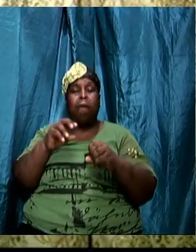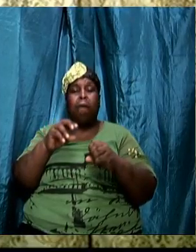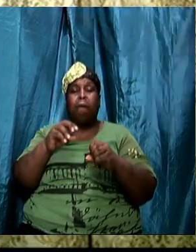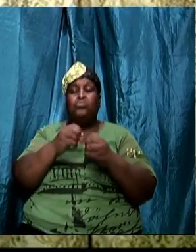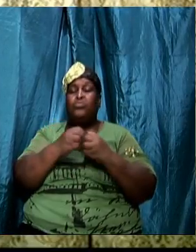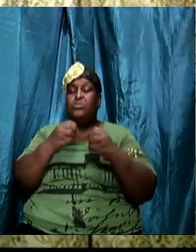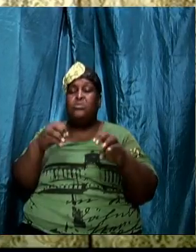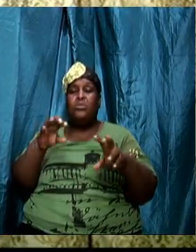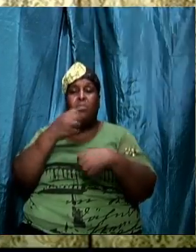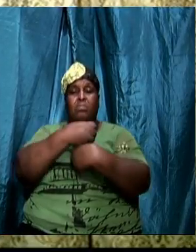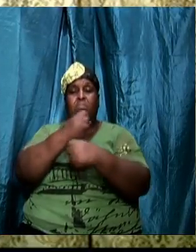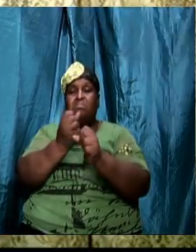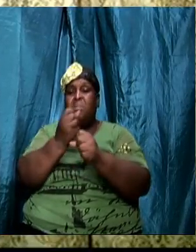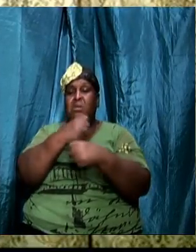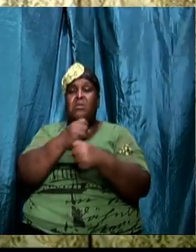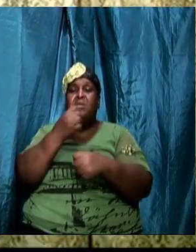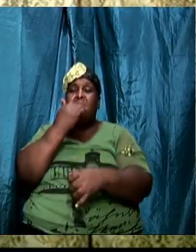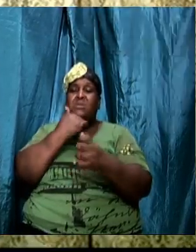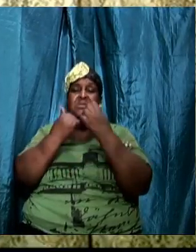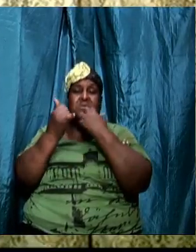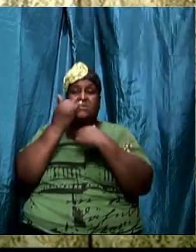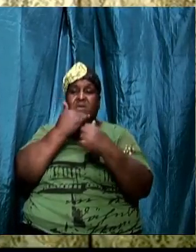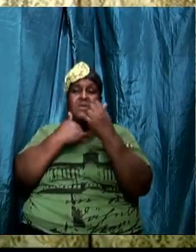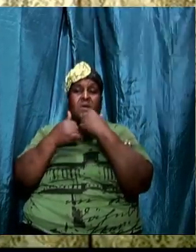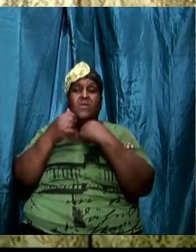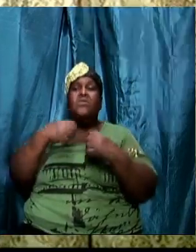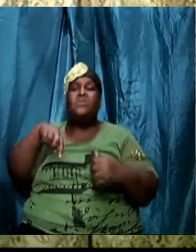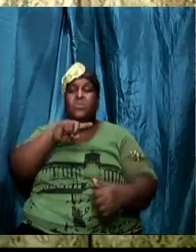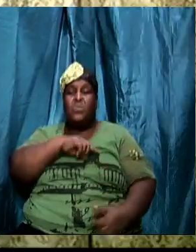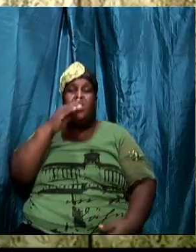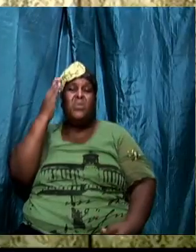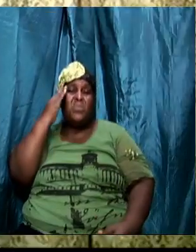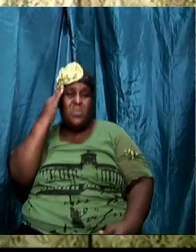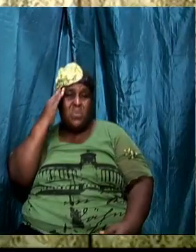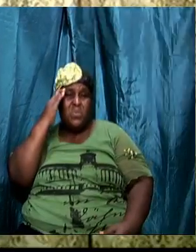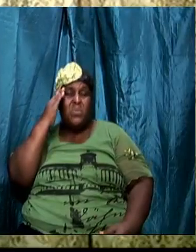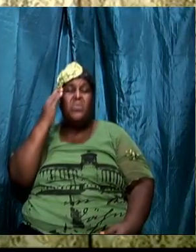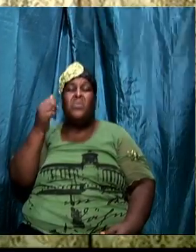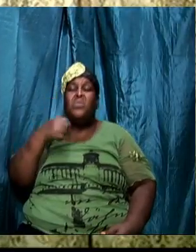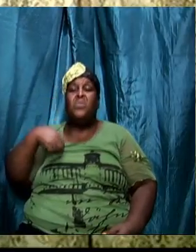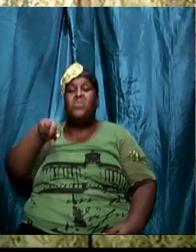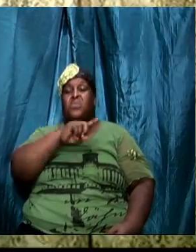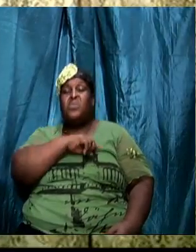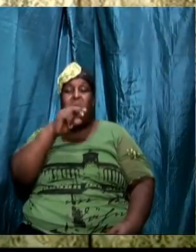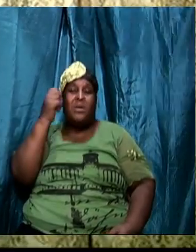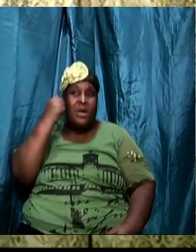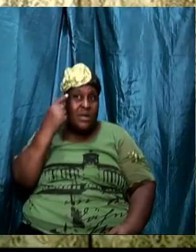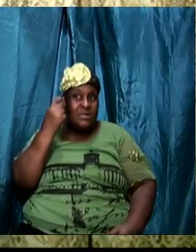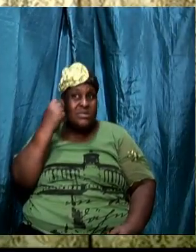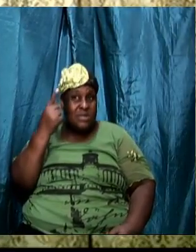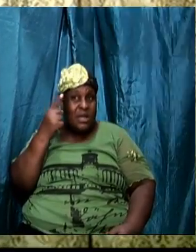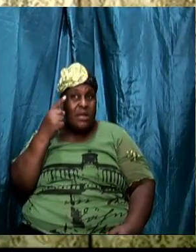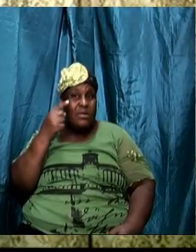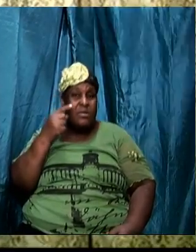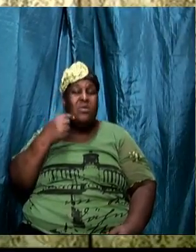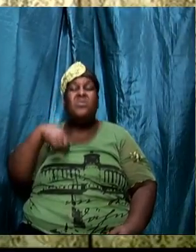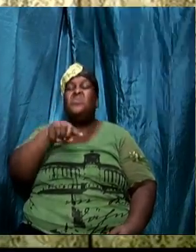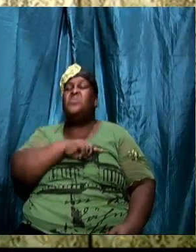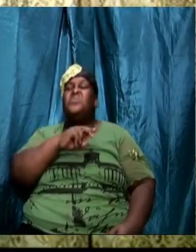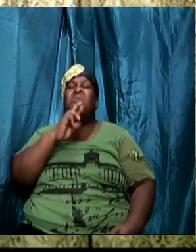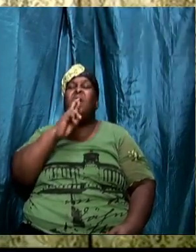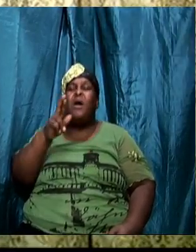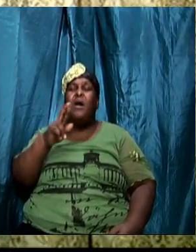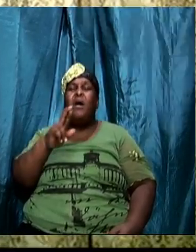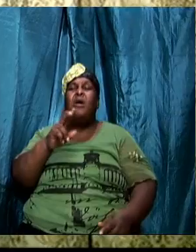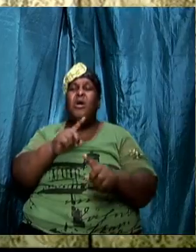happen. We are aware of, we understand that we are mortal men and that we are